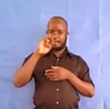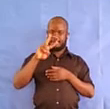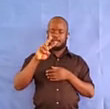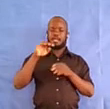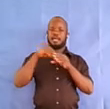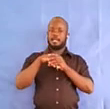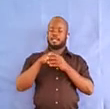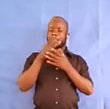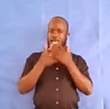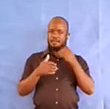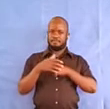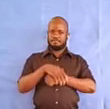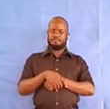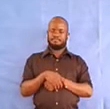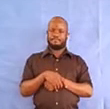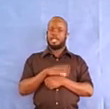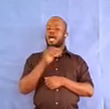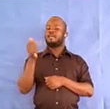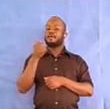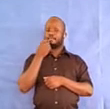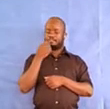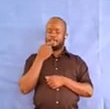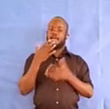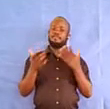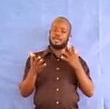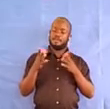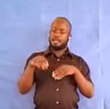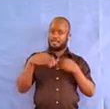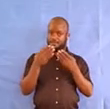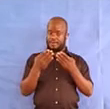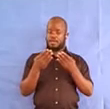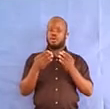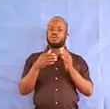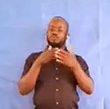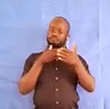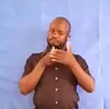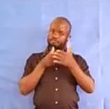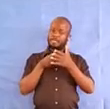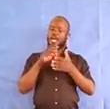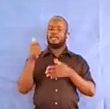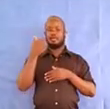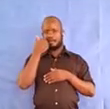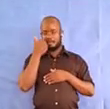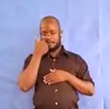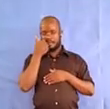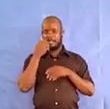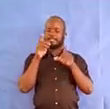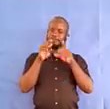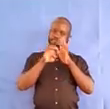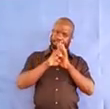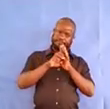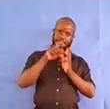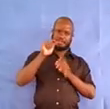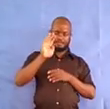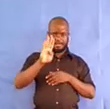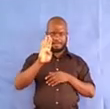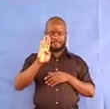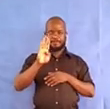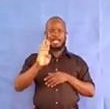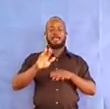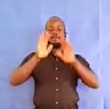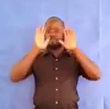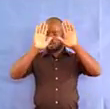ARVs can dramatically reduce the HIV in the blood. Other medicines may be prescribed to prevent and treat